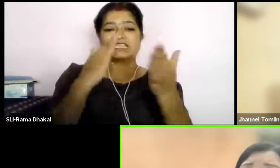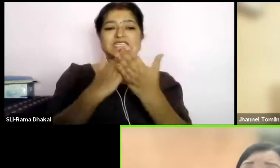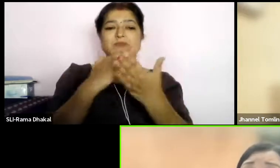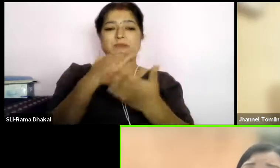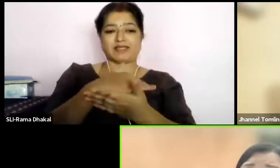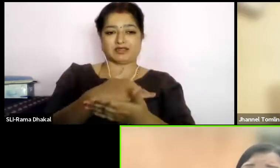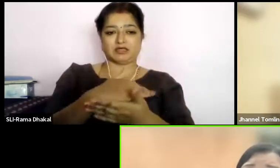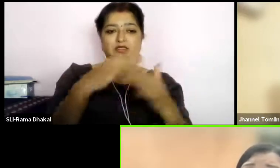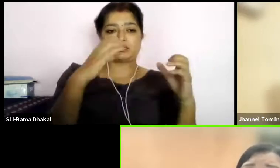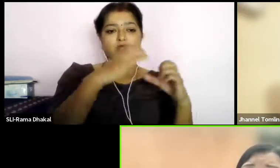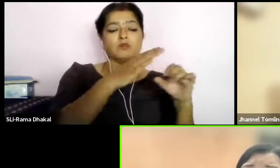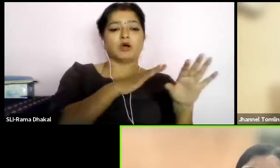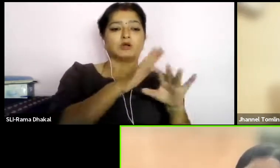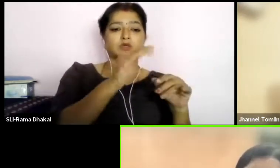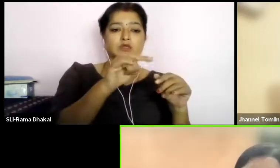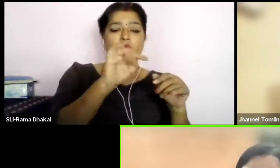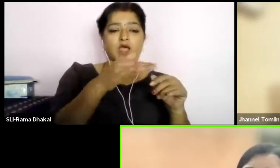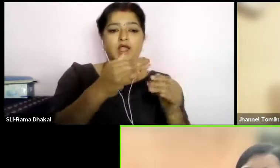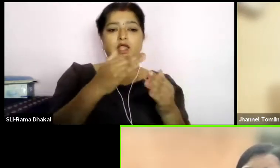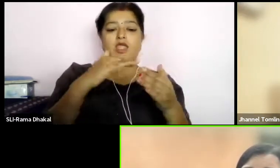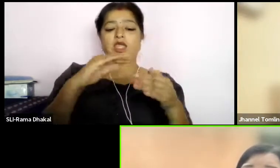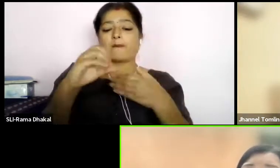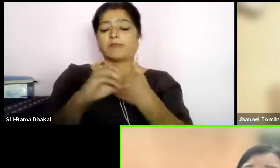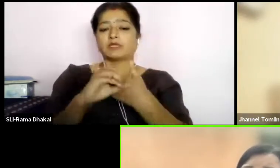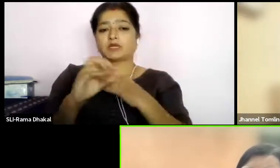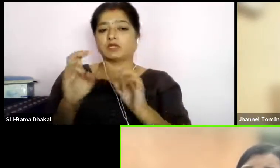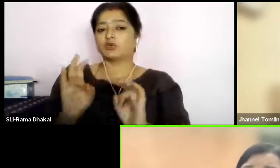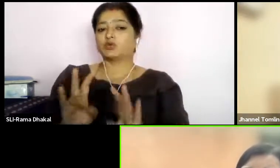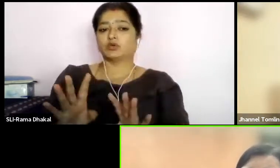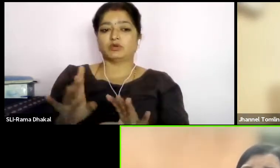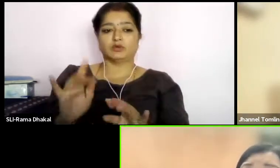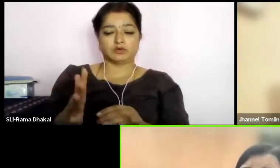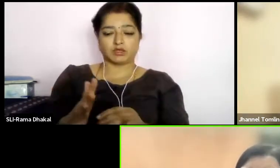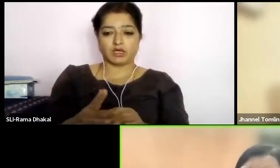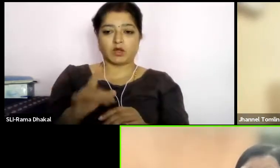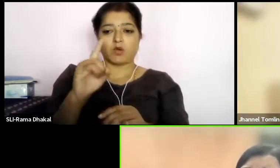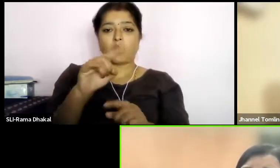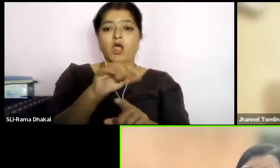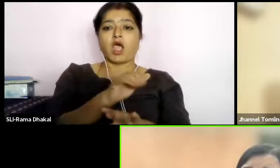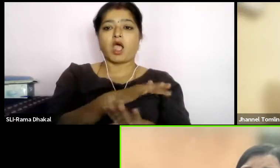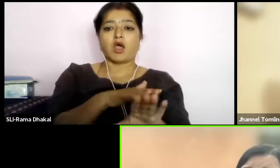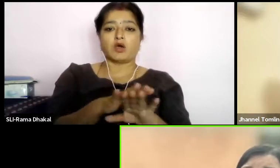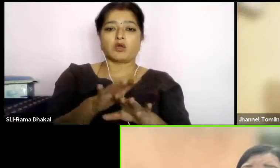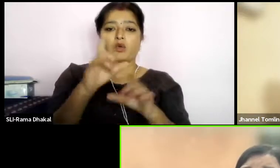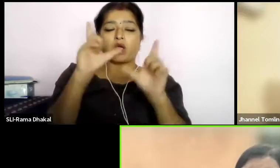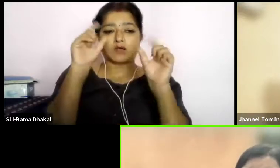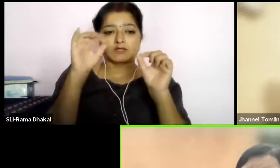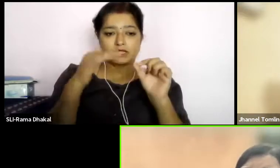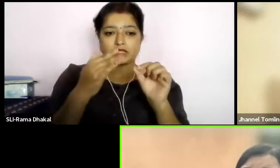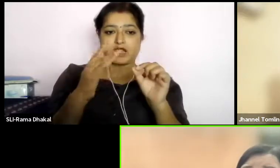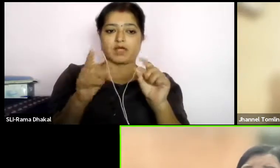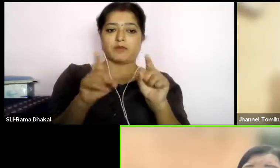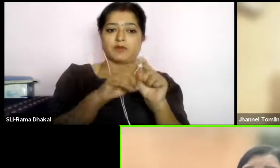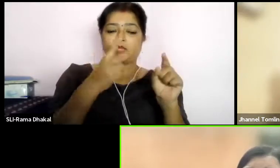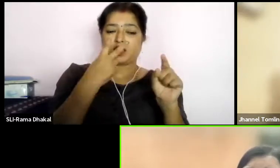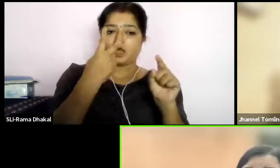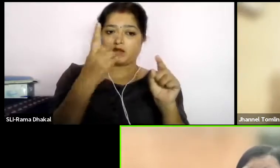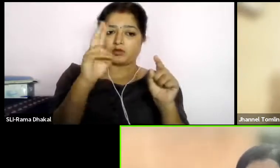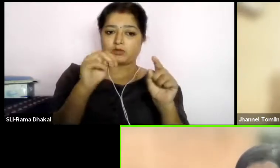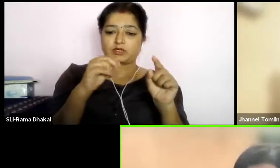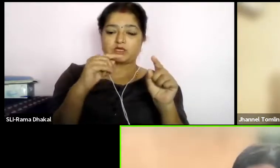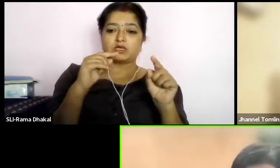this regard, I would say that the human rights instrument, the UNFCCC, COP, the CBD,